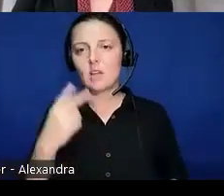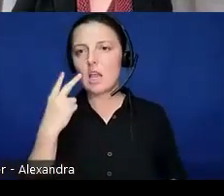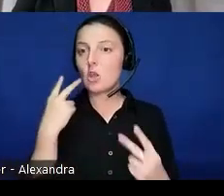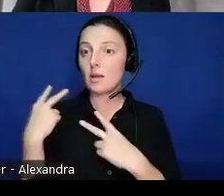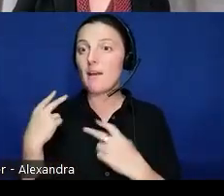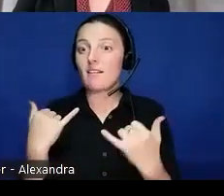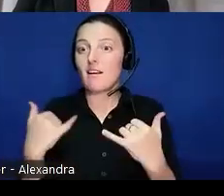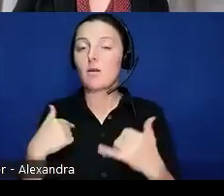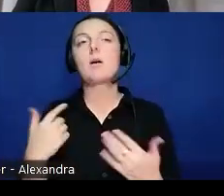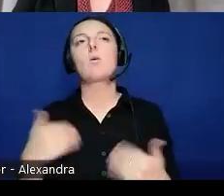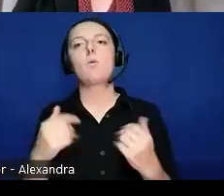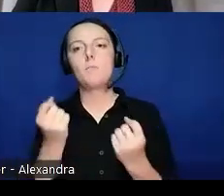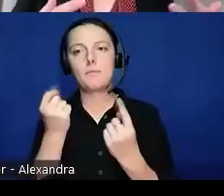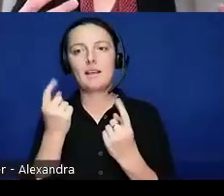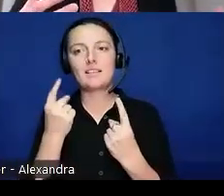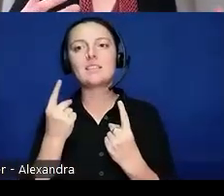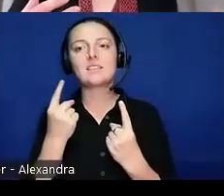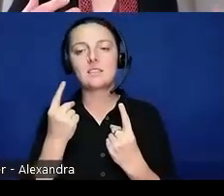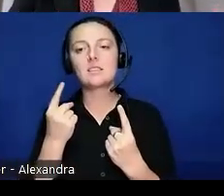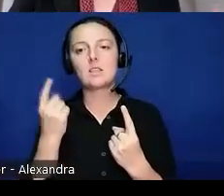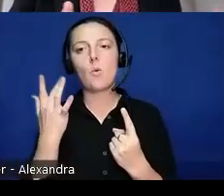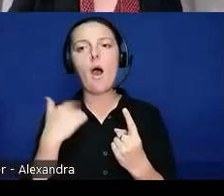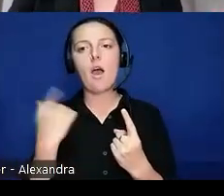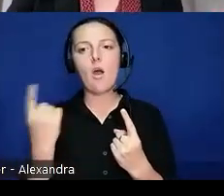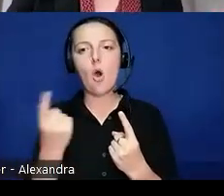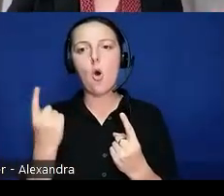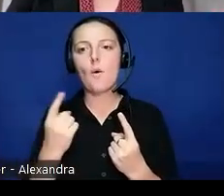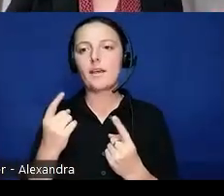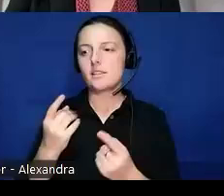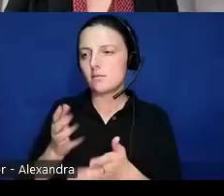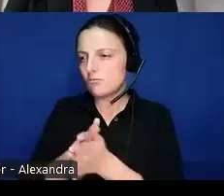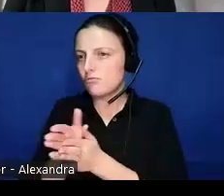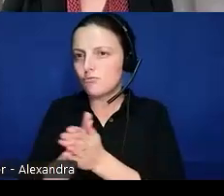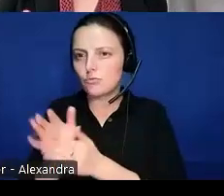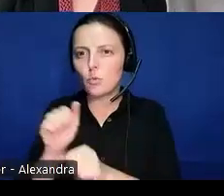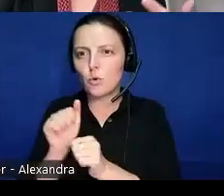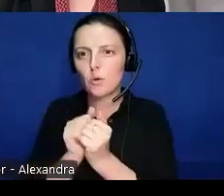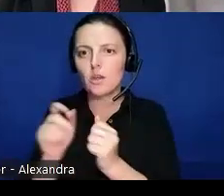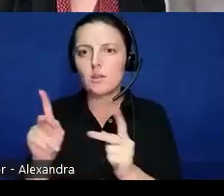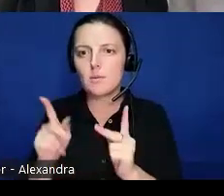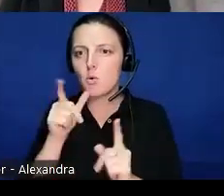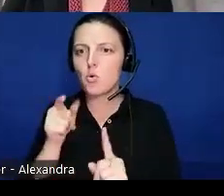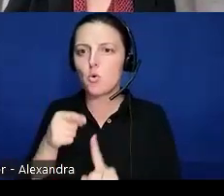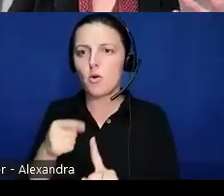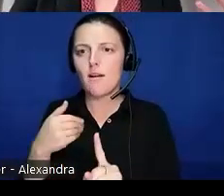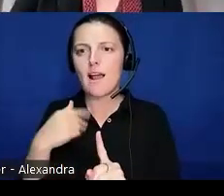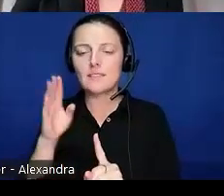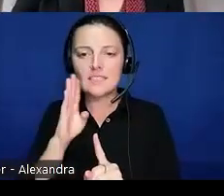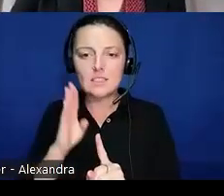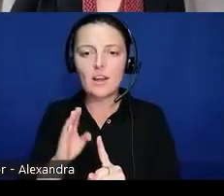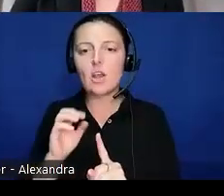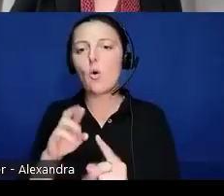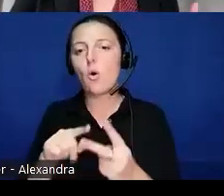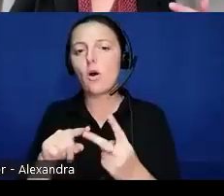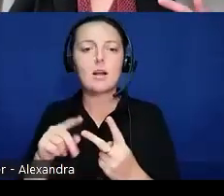why I was always attracted to working with the people with schizophrenia and other serious mental illness and personality